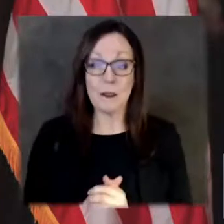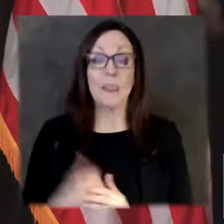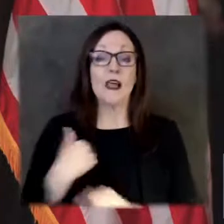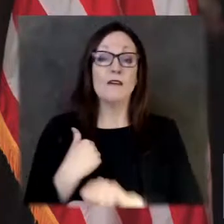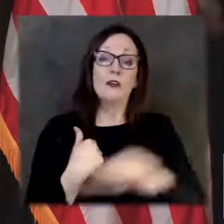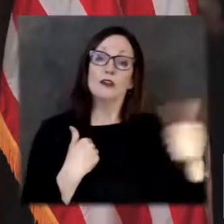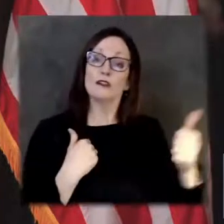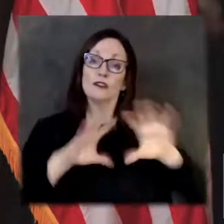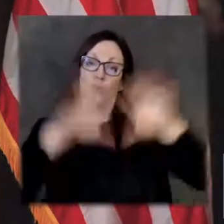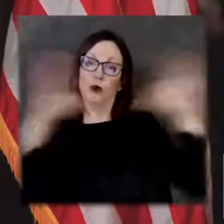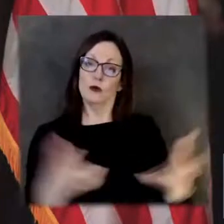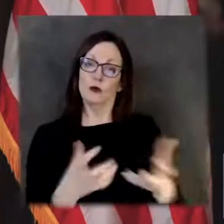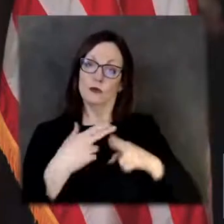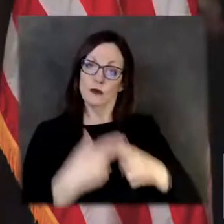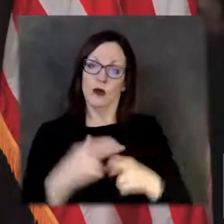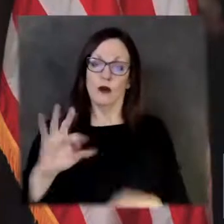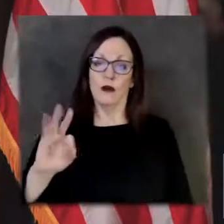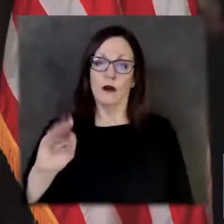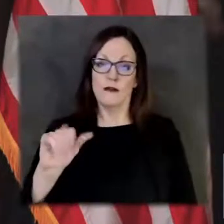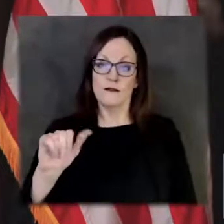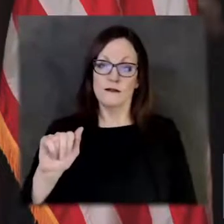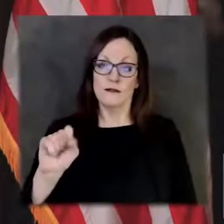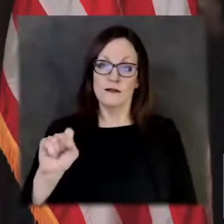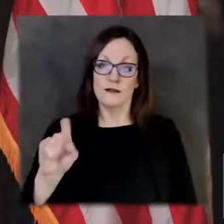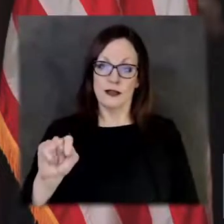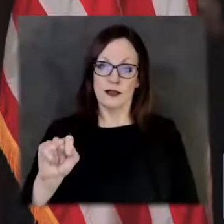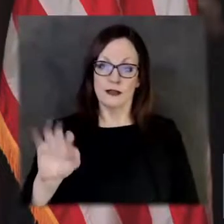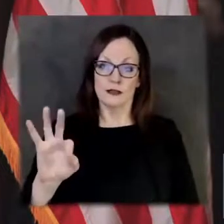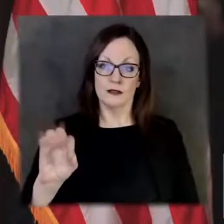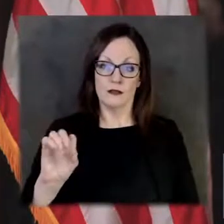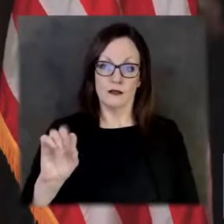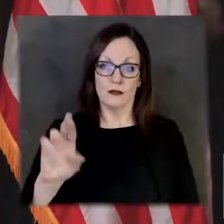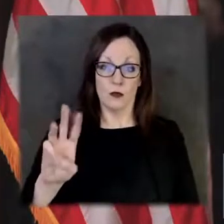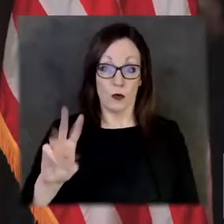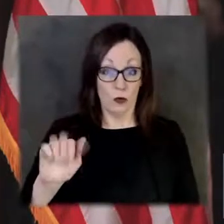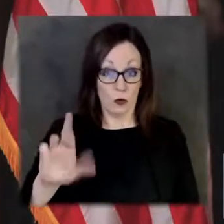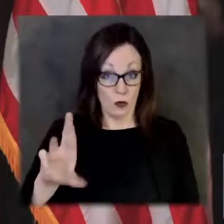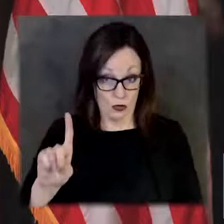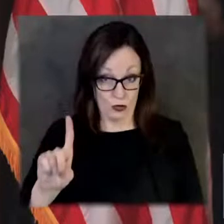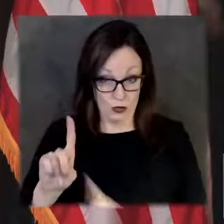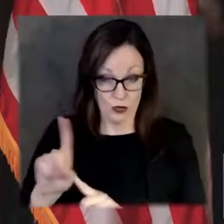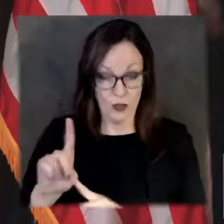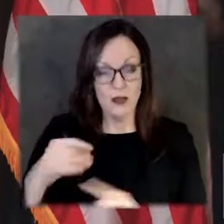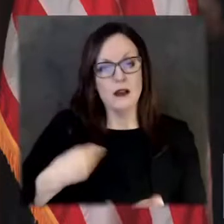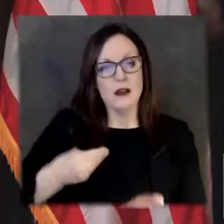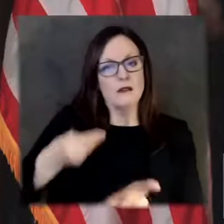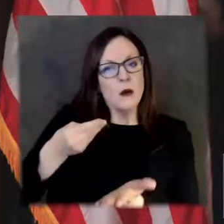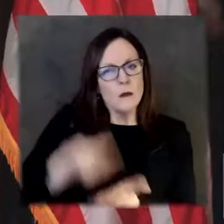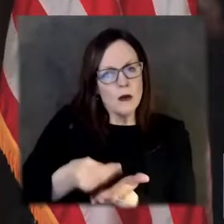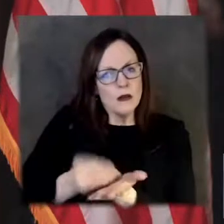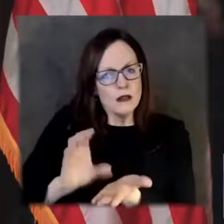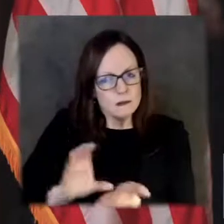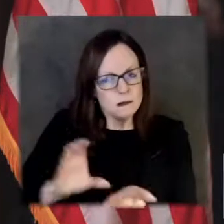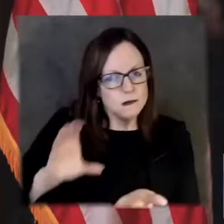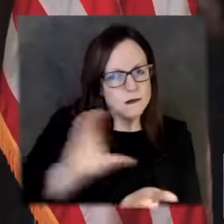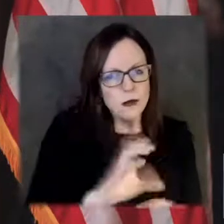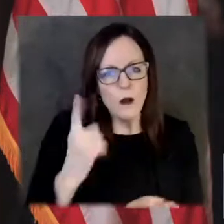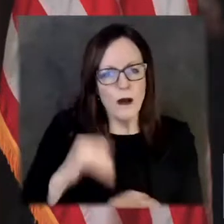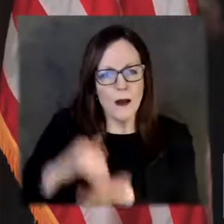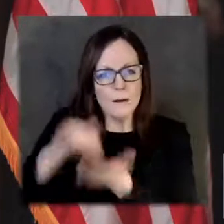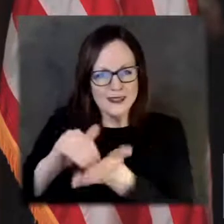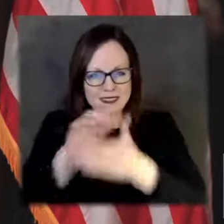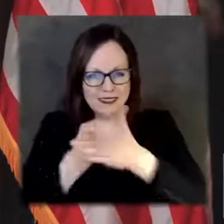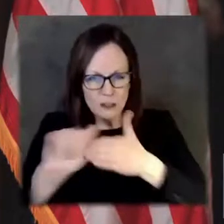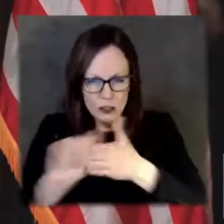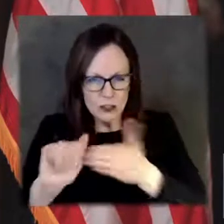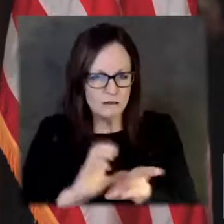state, encouraging folks to pursue career paths in clean energy production and environmental conservation.